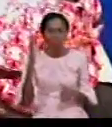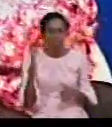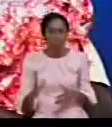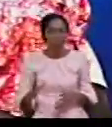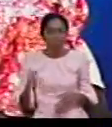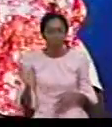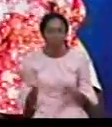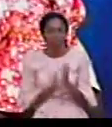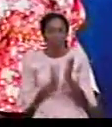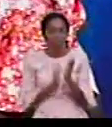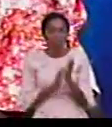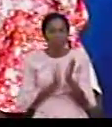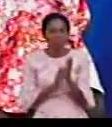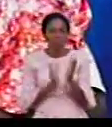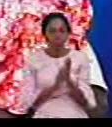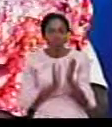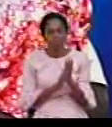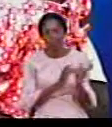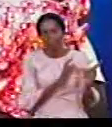Praise the Lord!